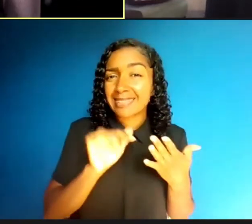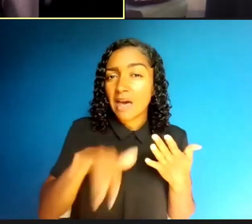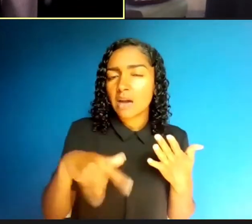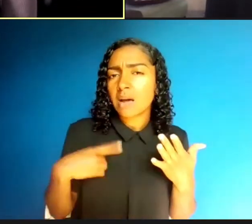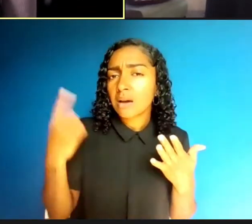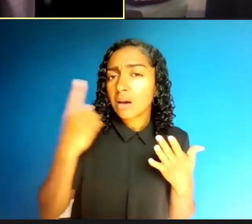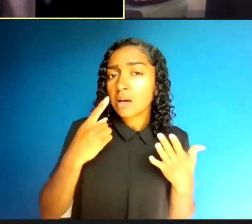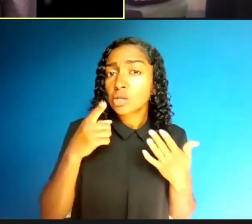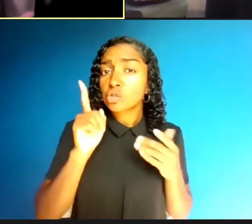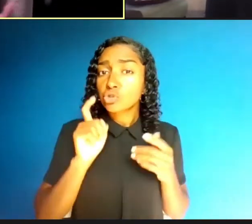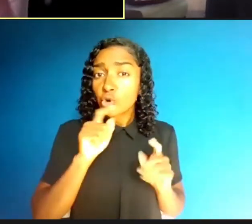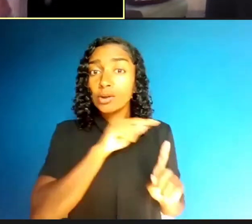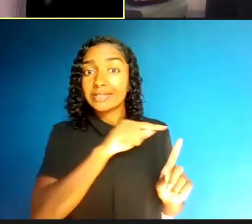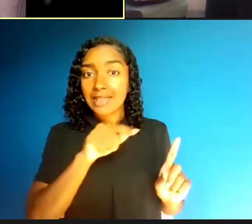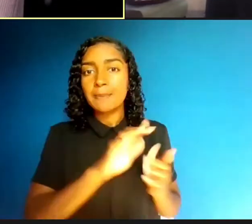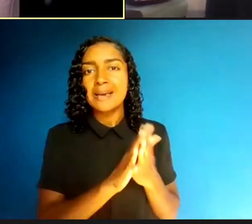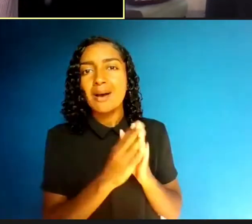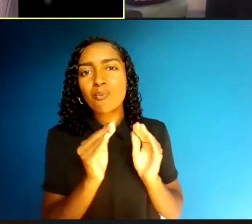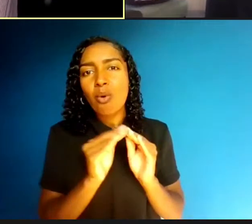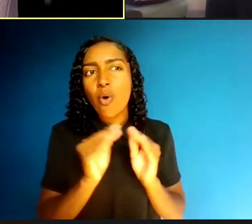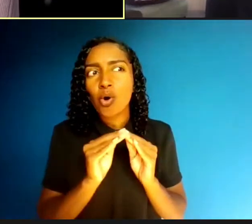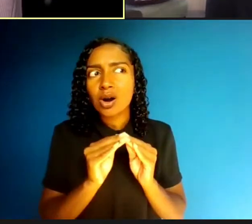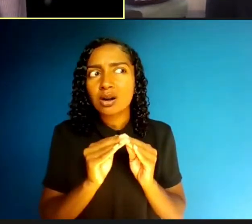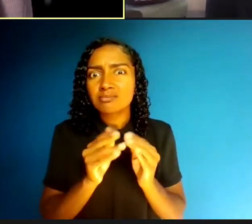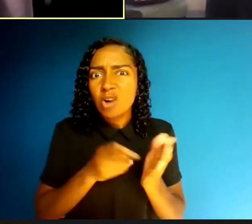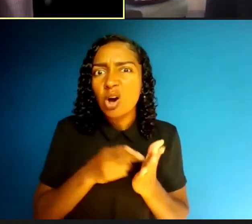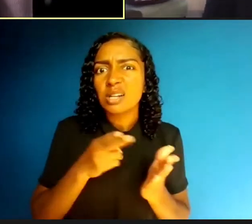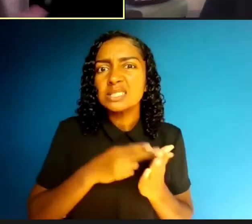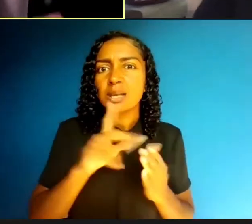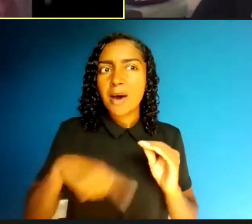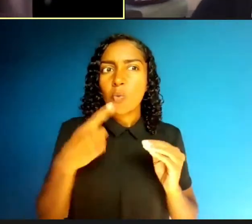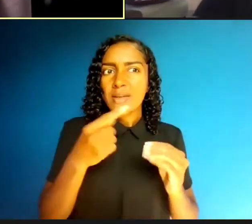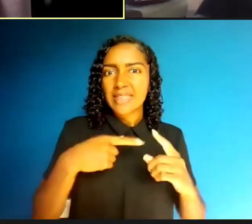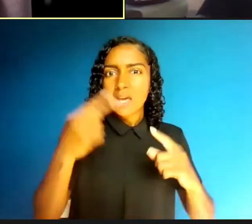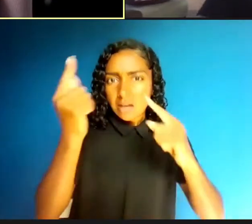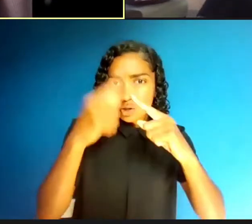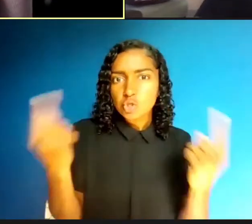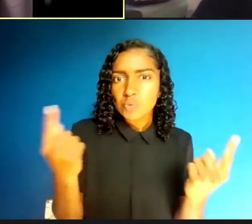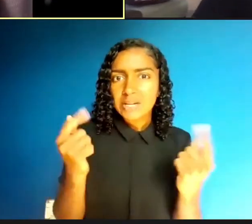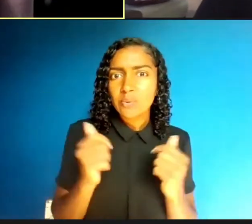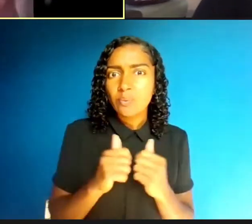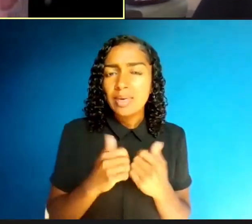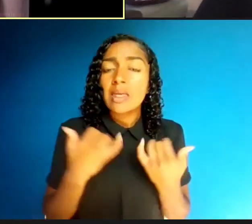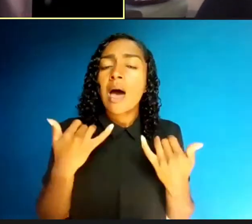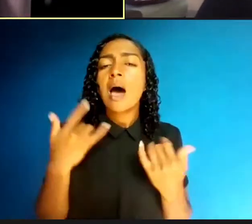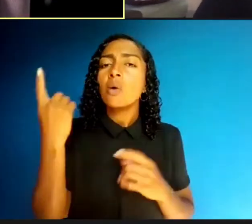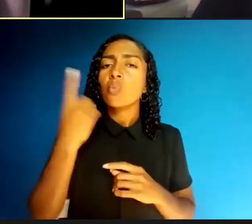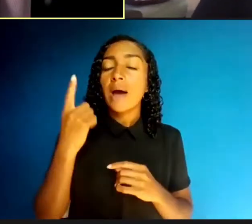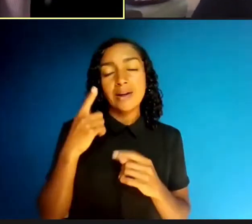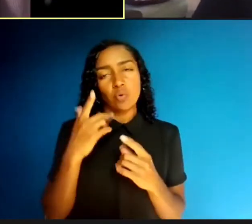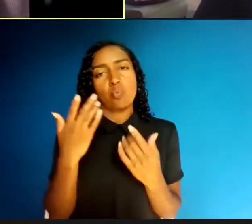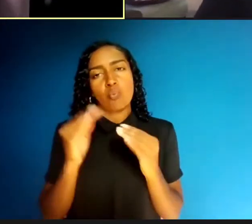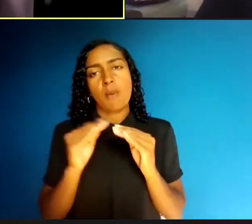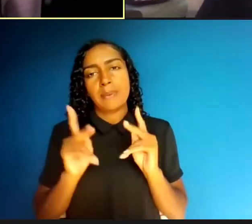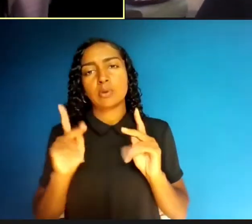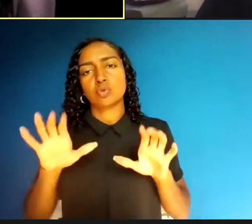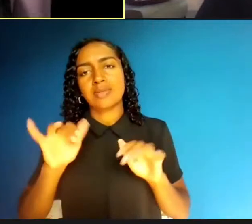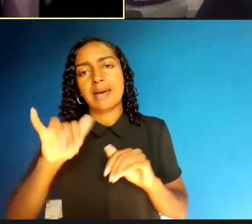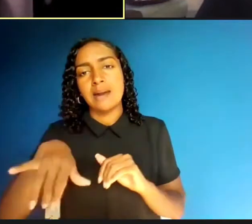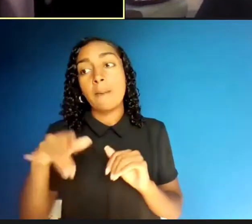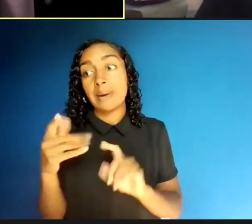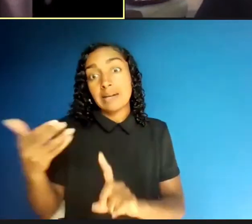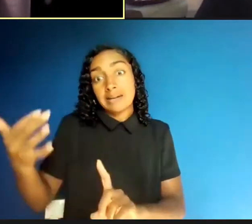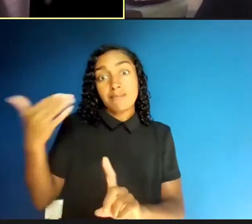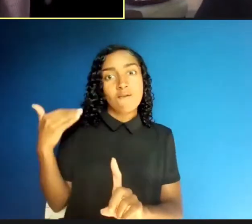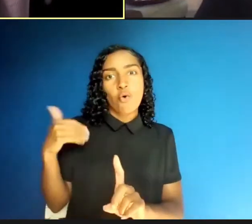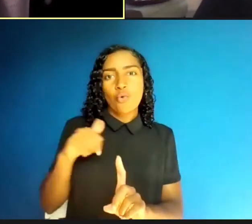more vocal about like what they're opposed to? I know a lot of them are doing that now, but in the beginning they weren't. I guess trying to maintain this objective stance. Like,